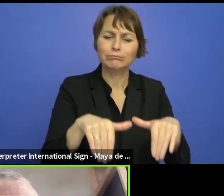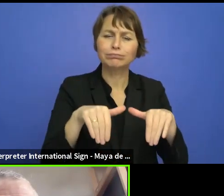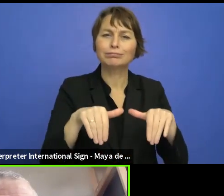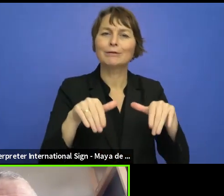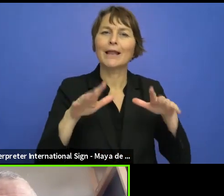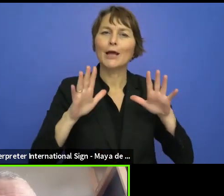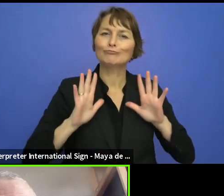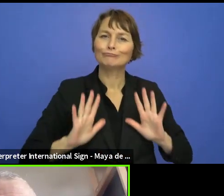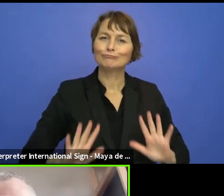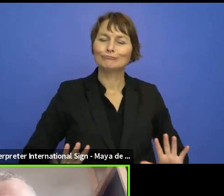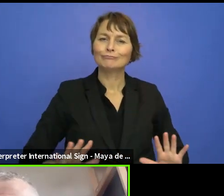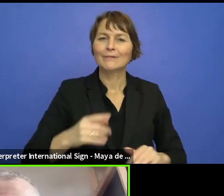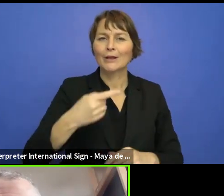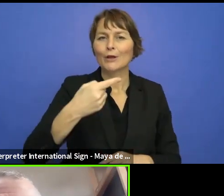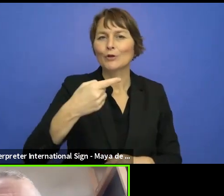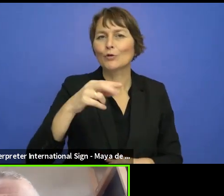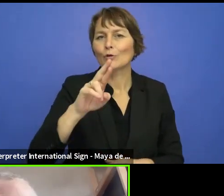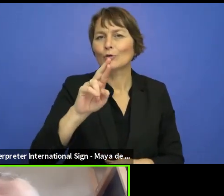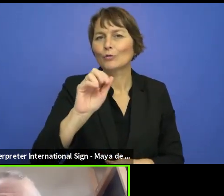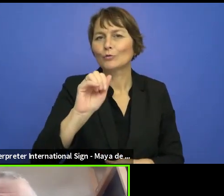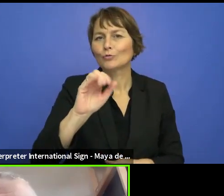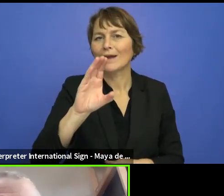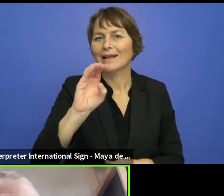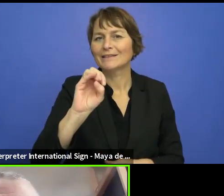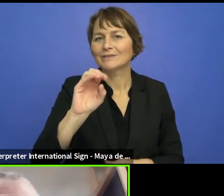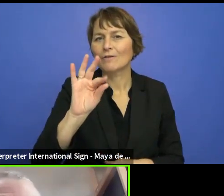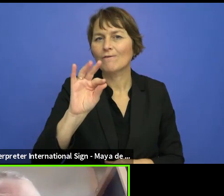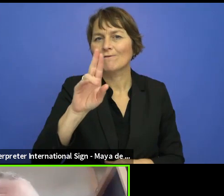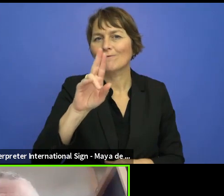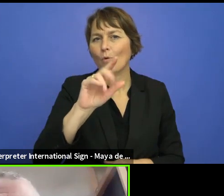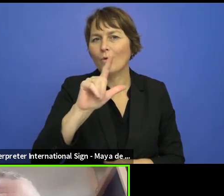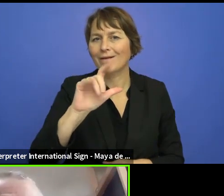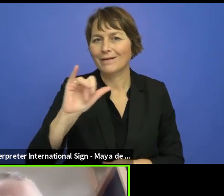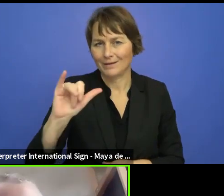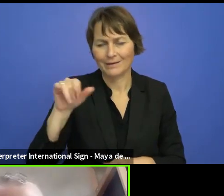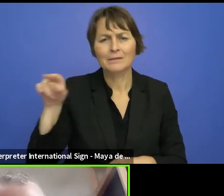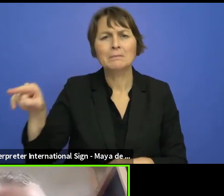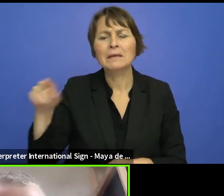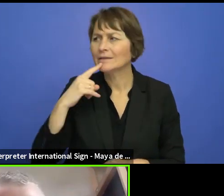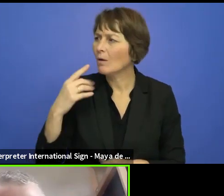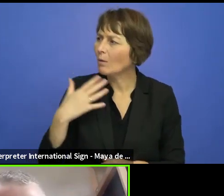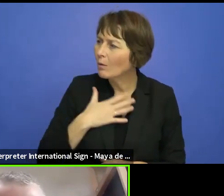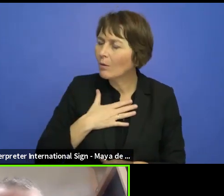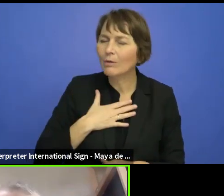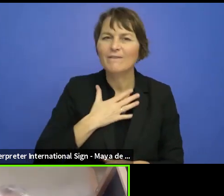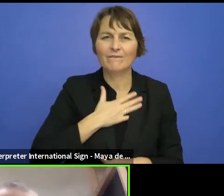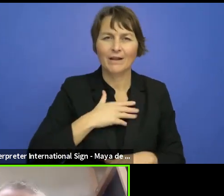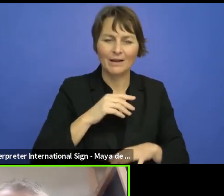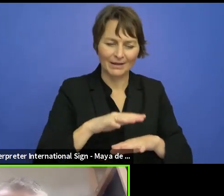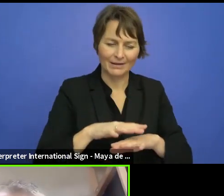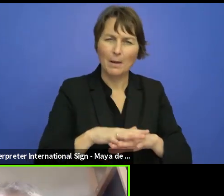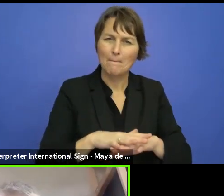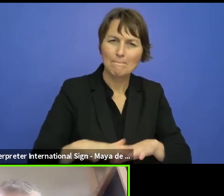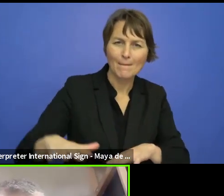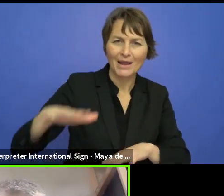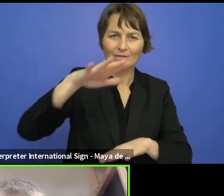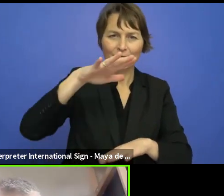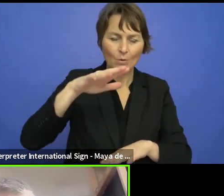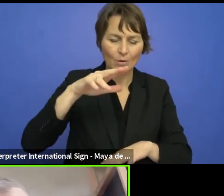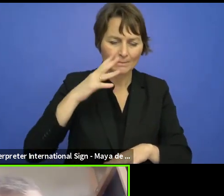It meant something to me as a metaphor into my art practice as well. Like what could be like